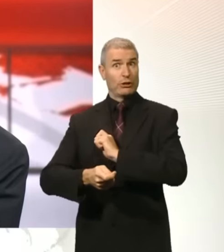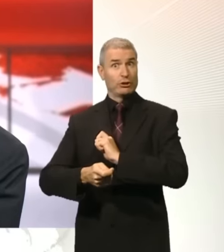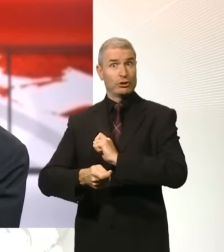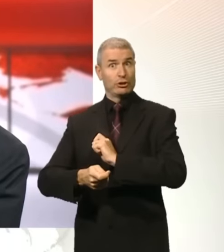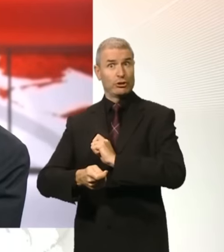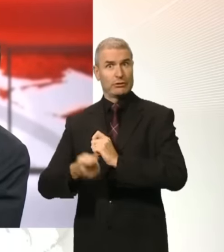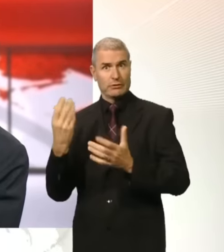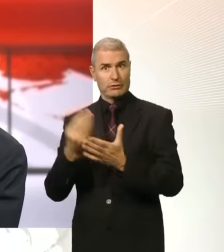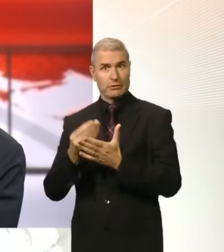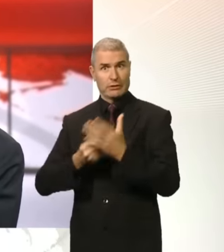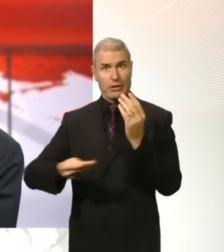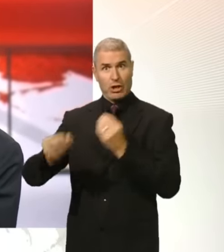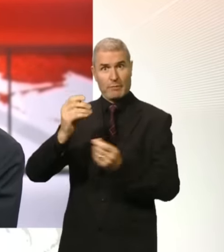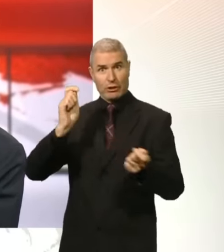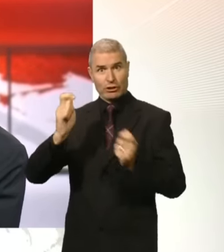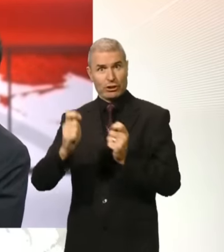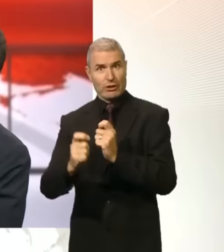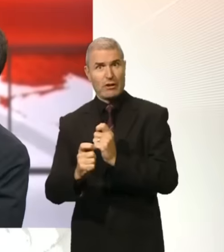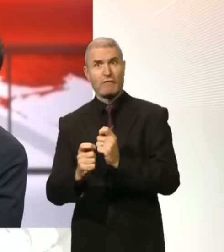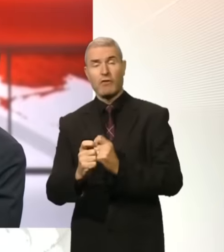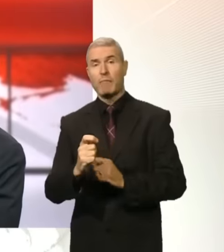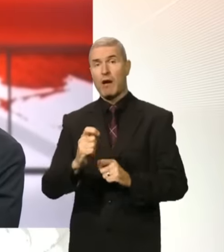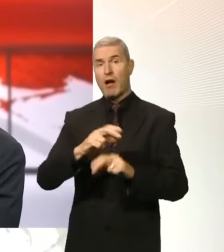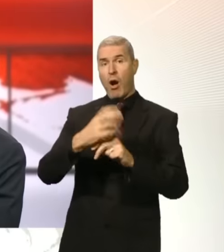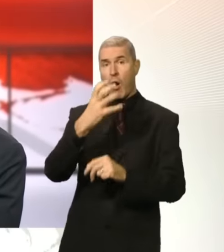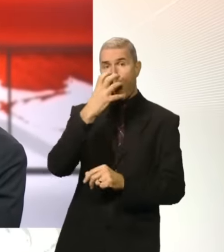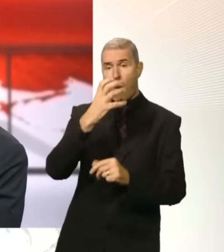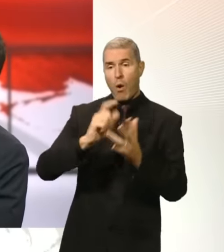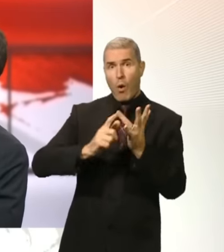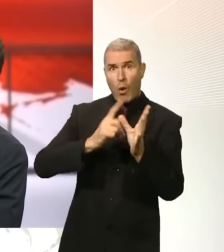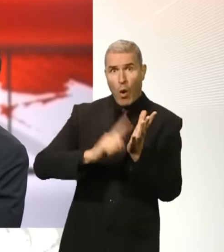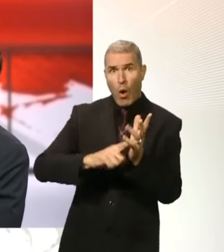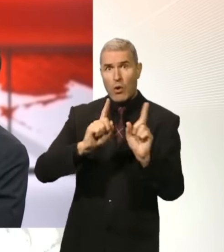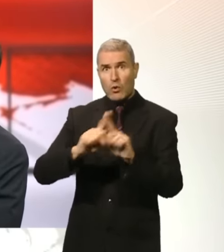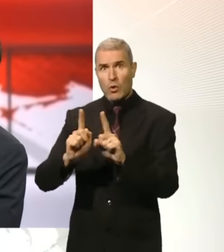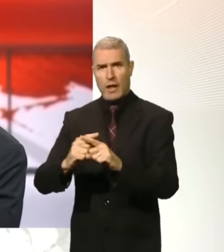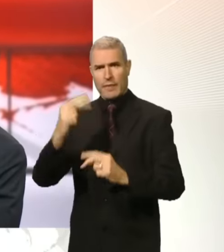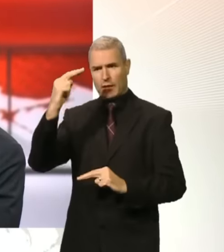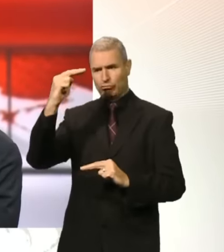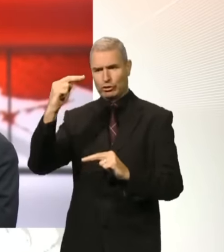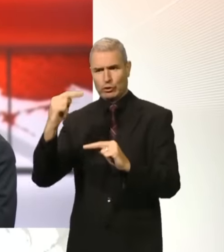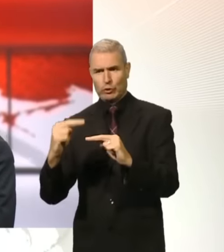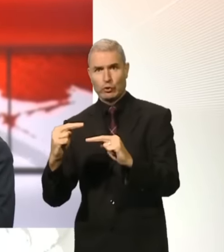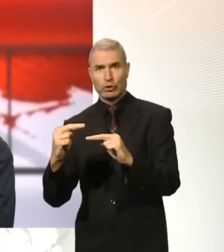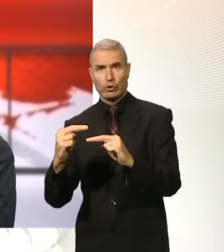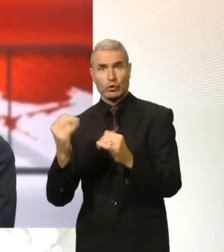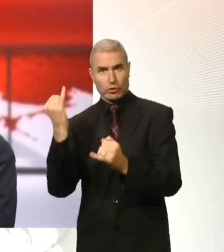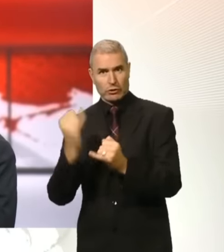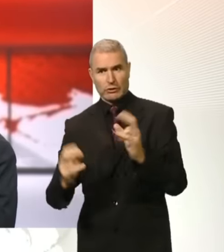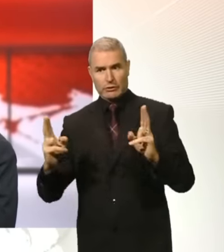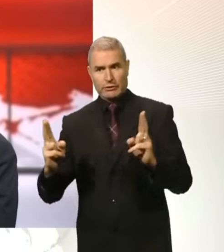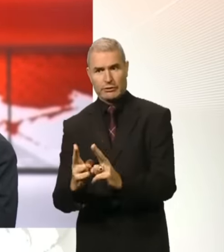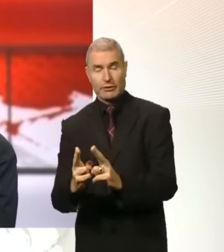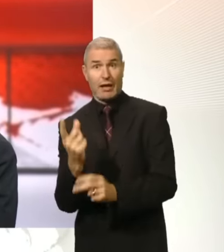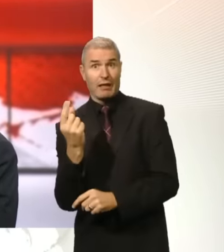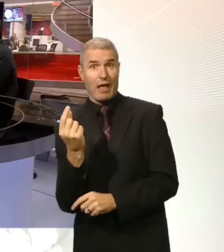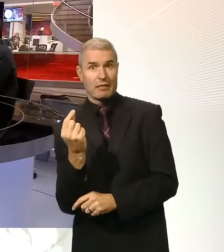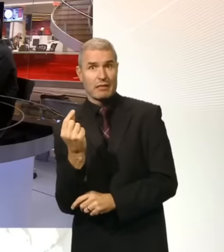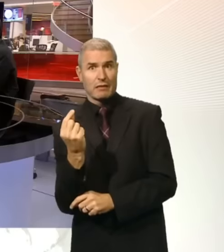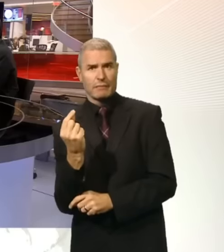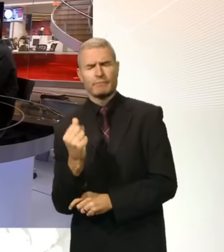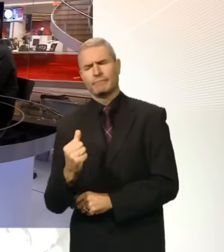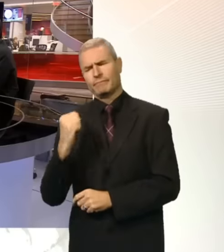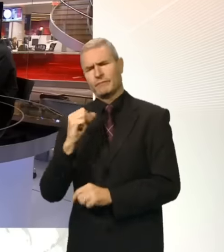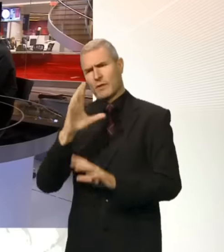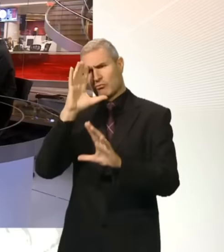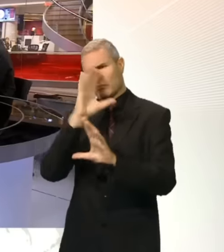economy round, move it away from fossil fuels, bring carbon emissions down in time to head off the worst effects of global warming? As we saw in Palab's